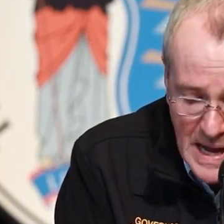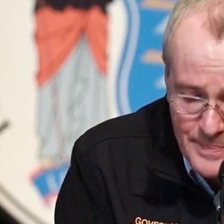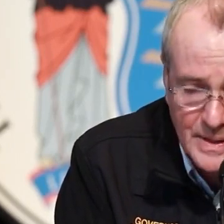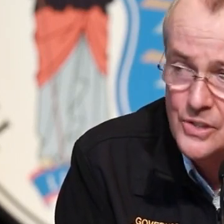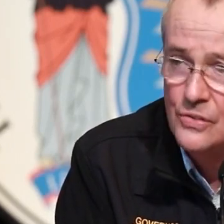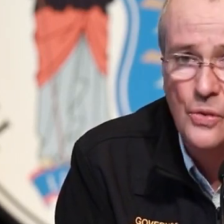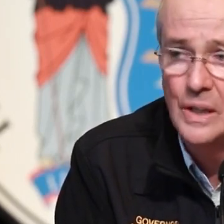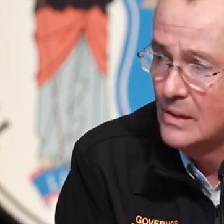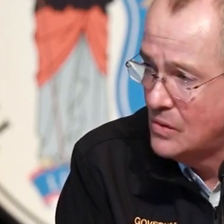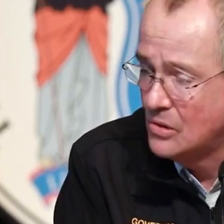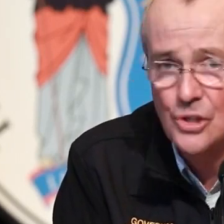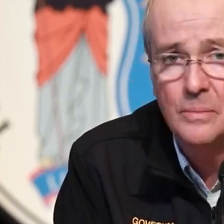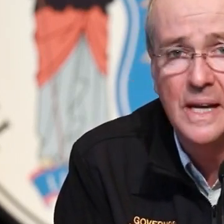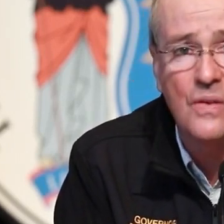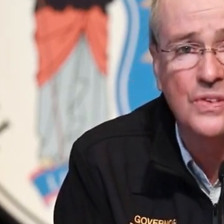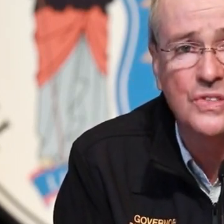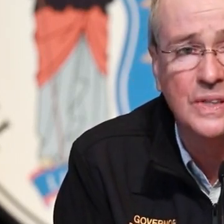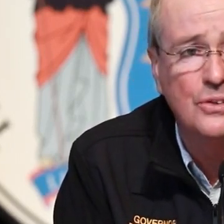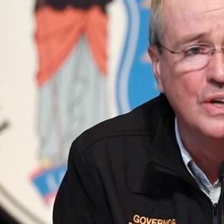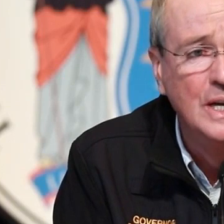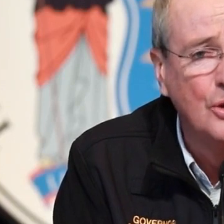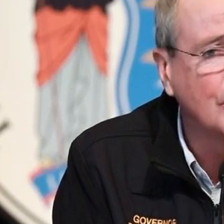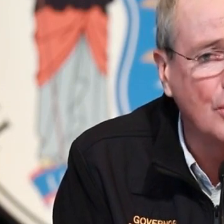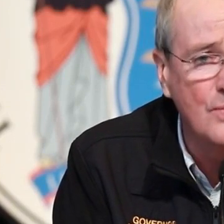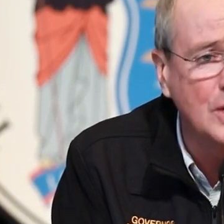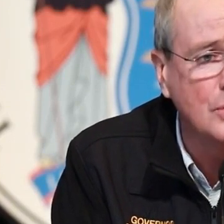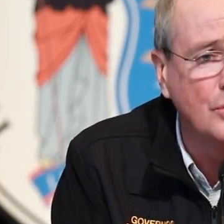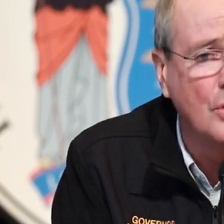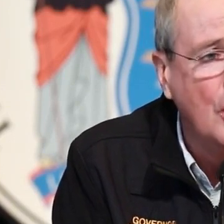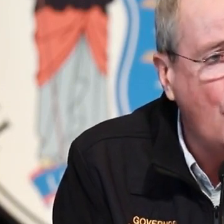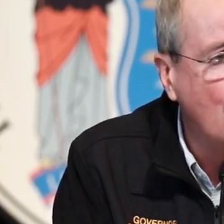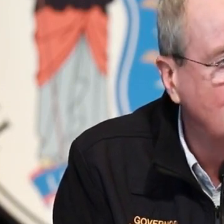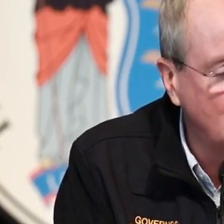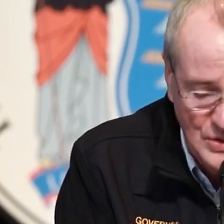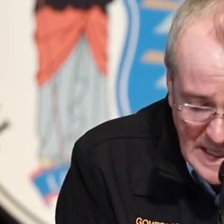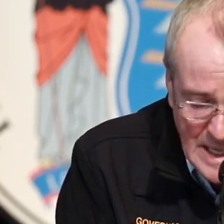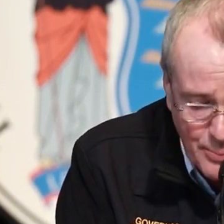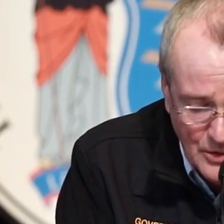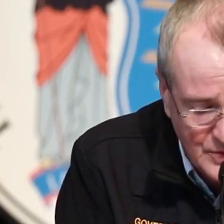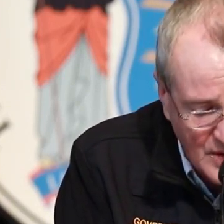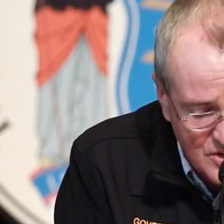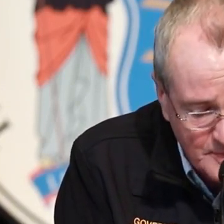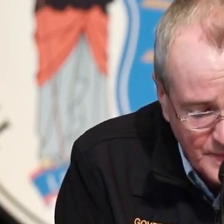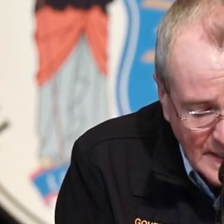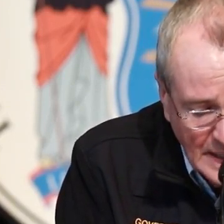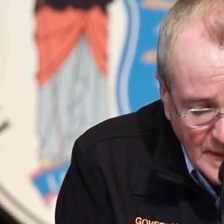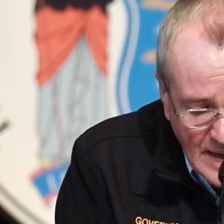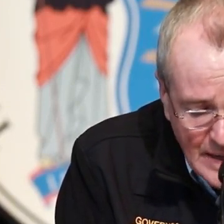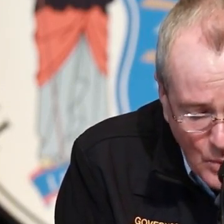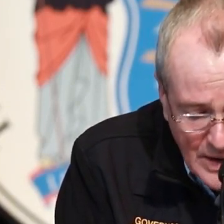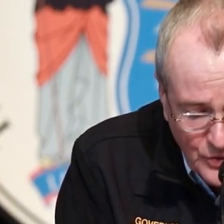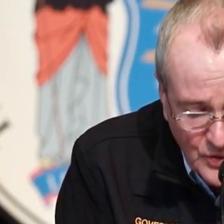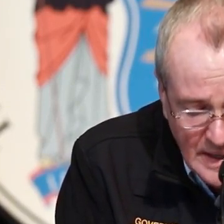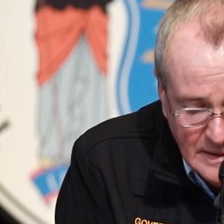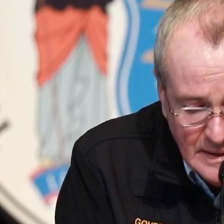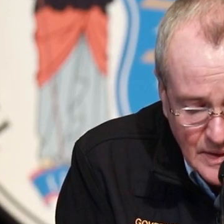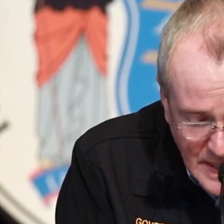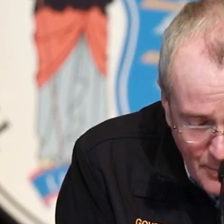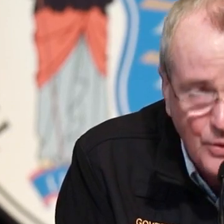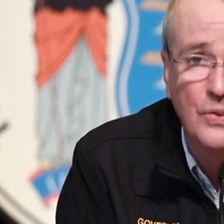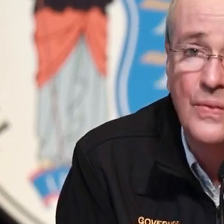vulnerable populations. Look at the long-term care facilities. Look at our veterans' homes if you need any proof to this. The data we are